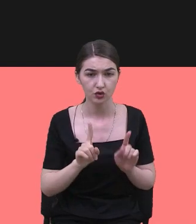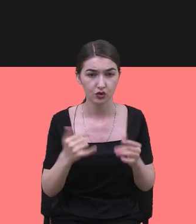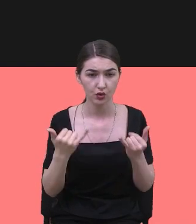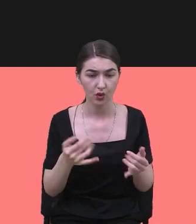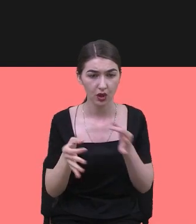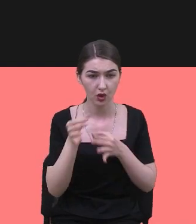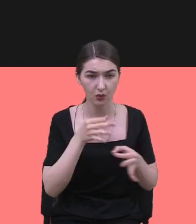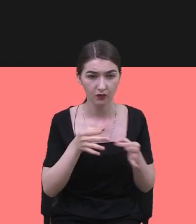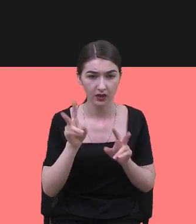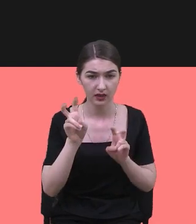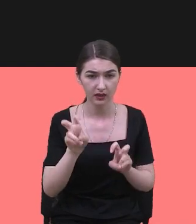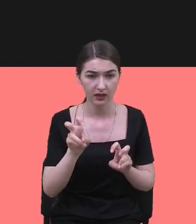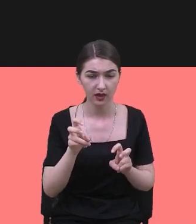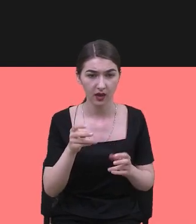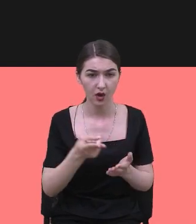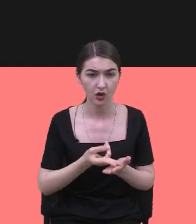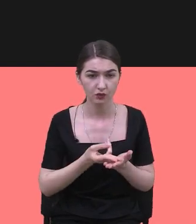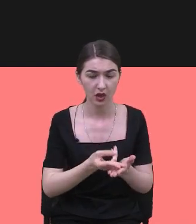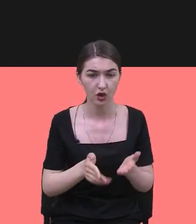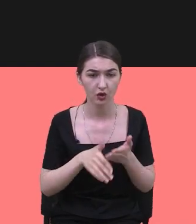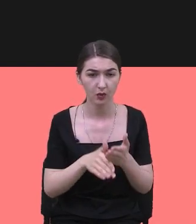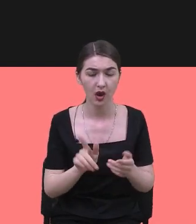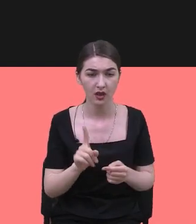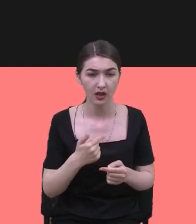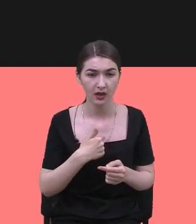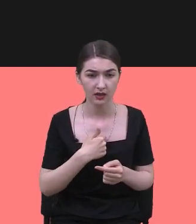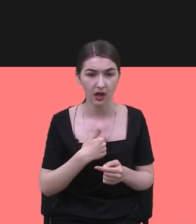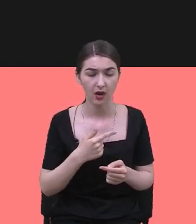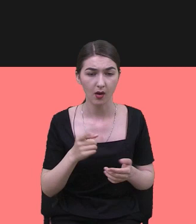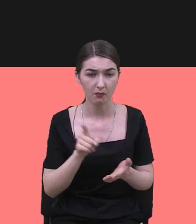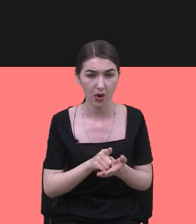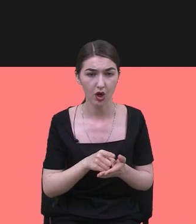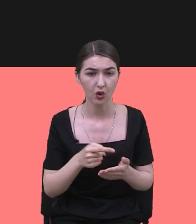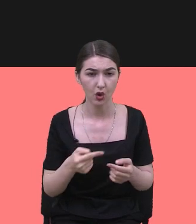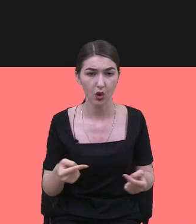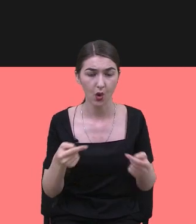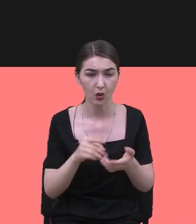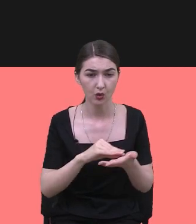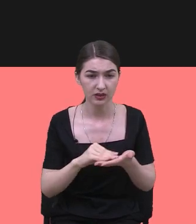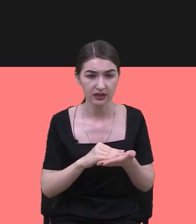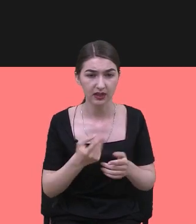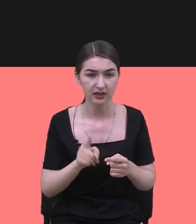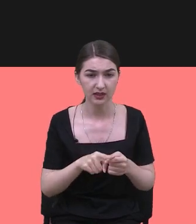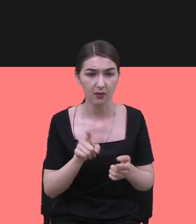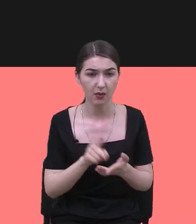the reintegration platform. So we are not discussing here the